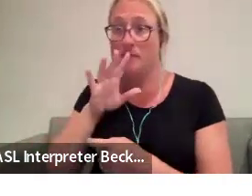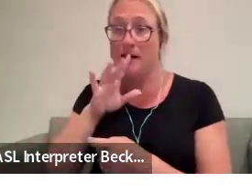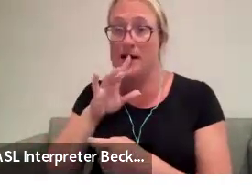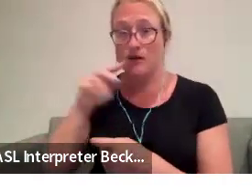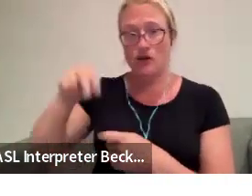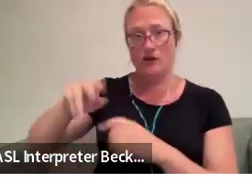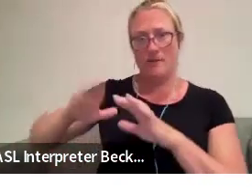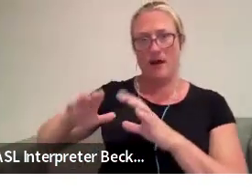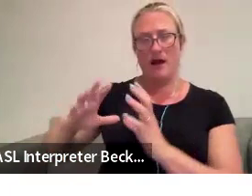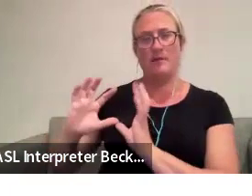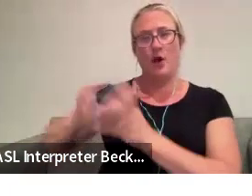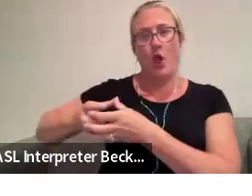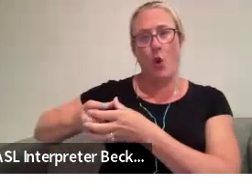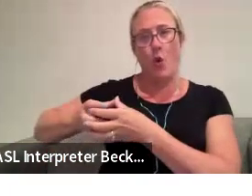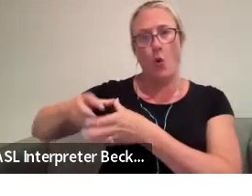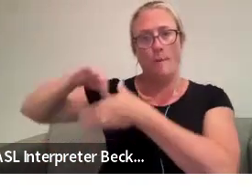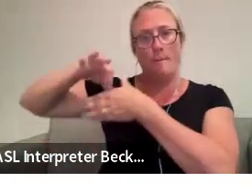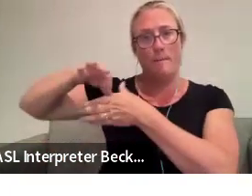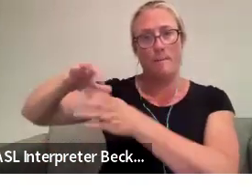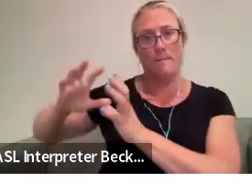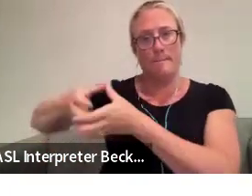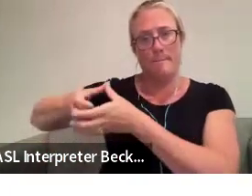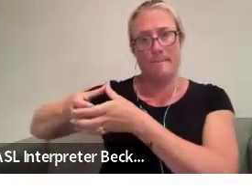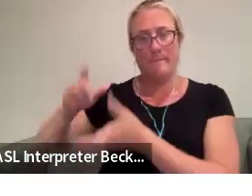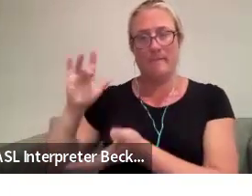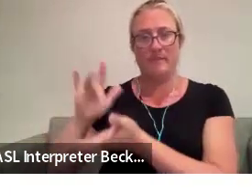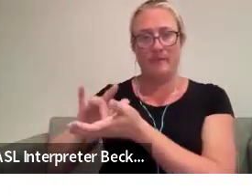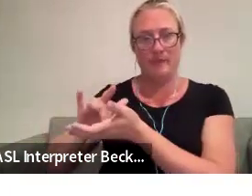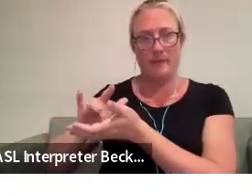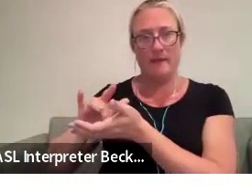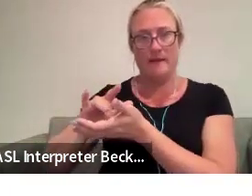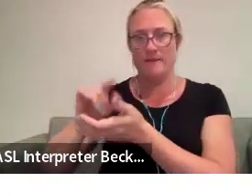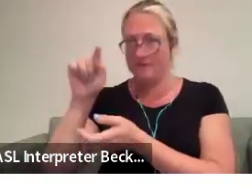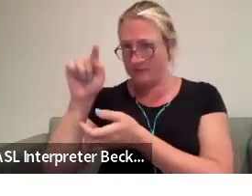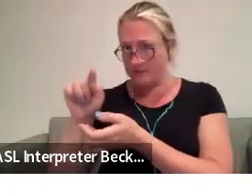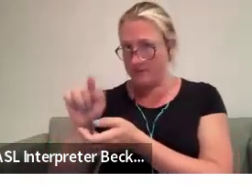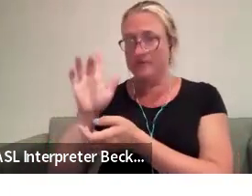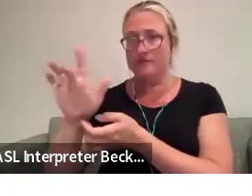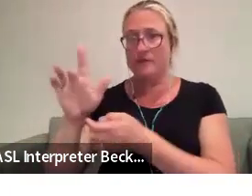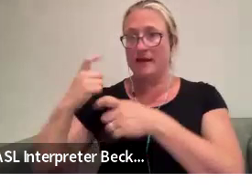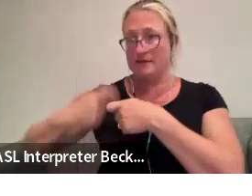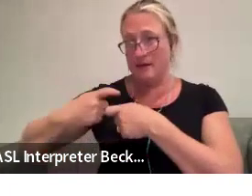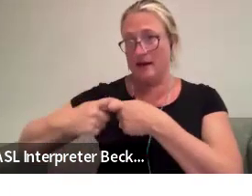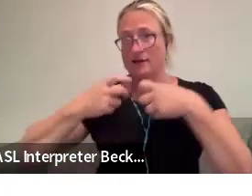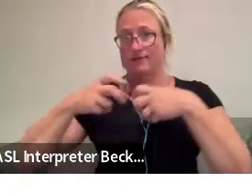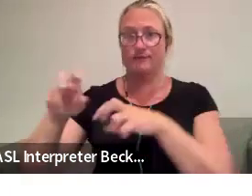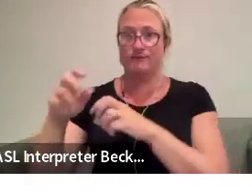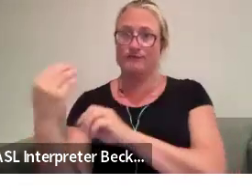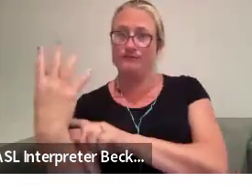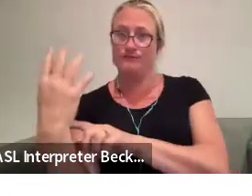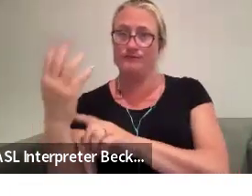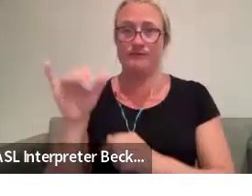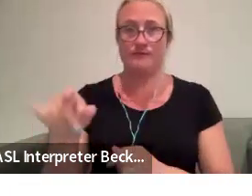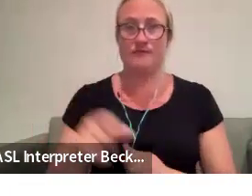globe down at the bottom of the screen and click the Spanish option, and that will take you into that channel to